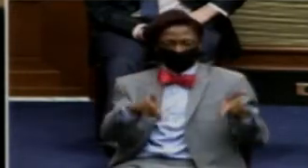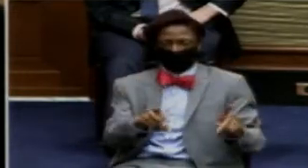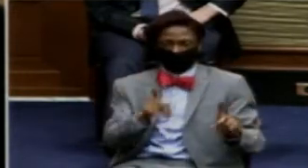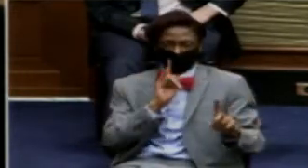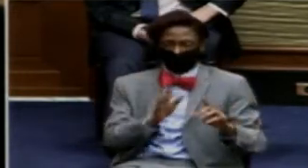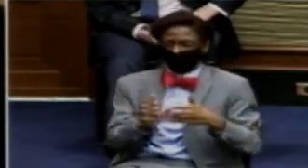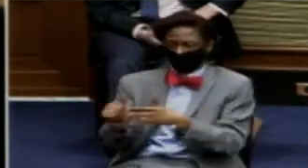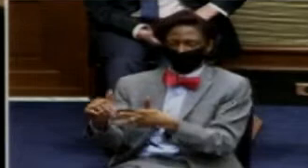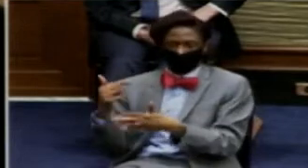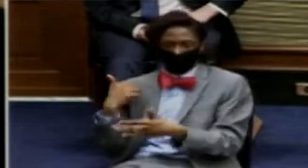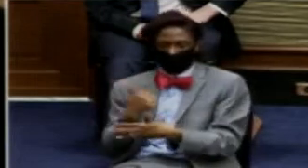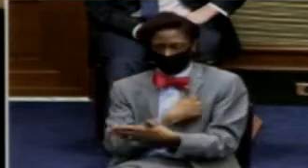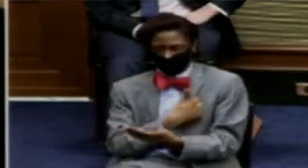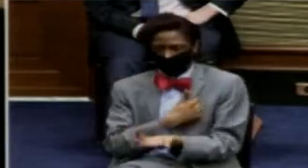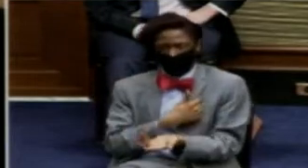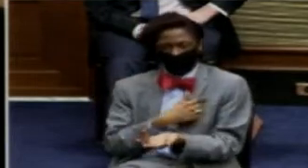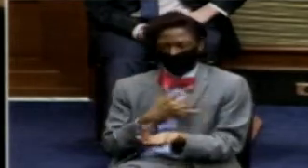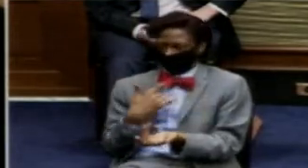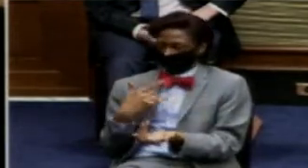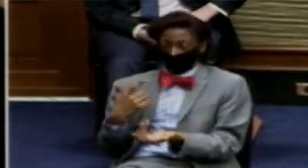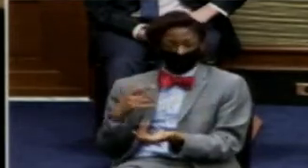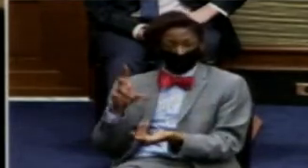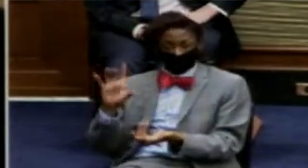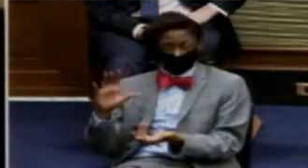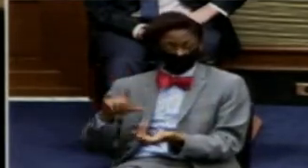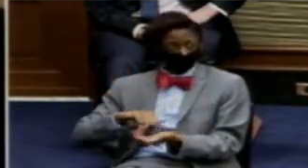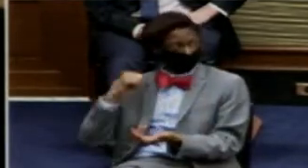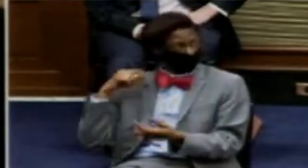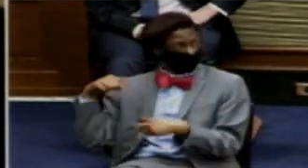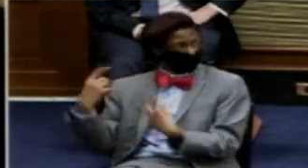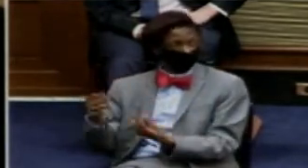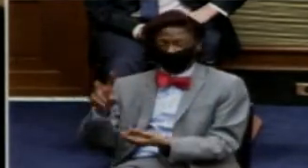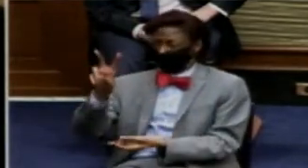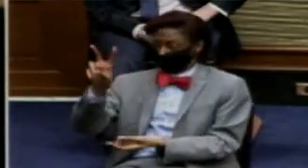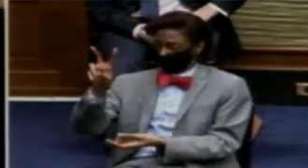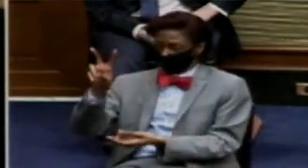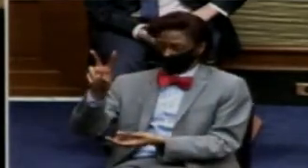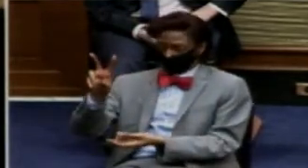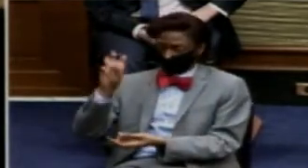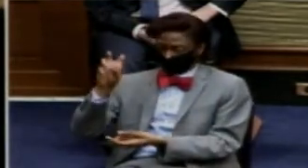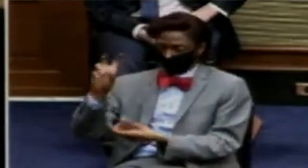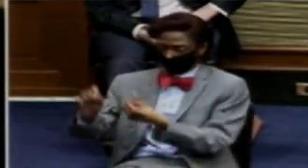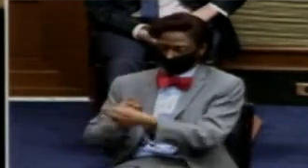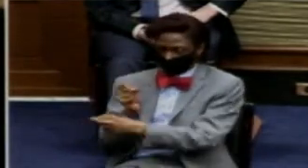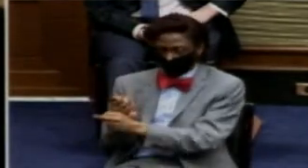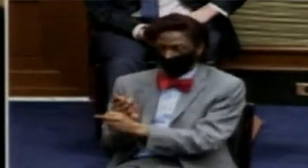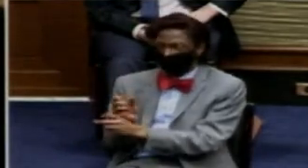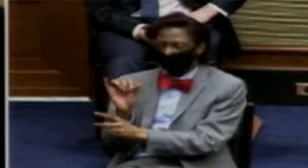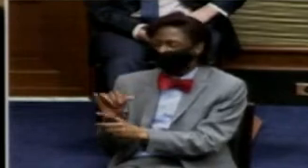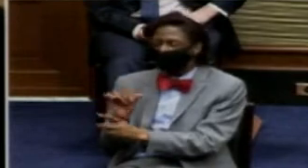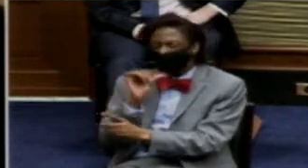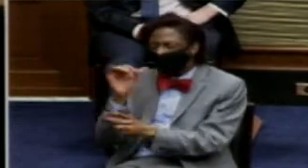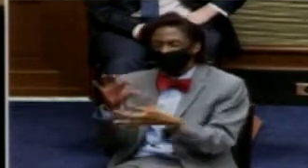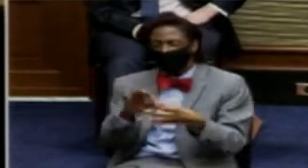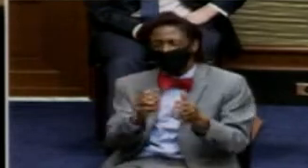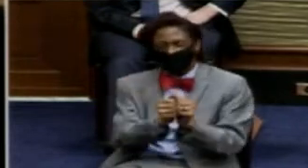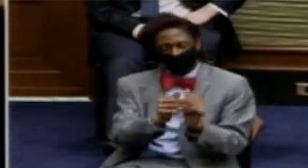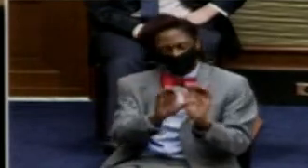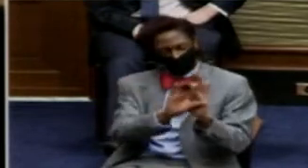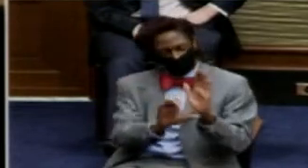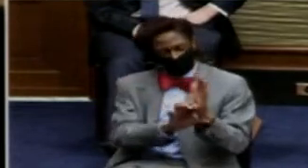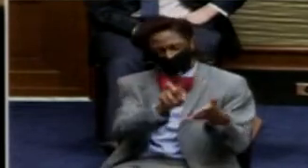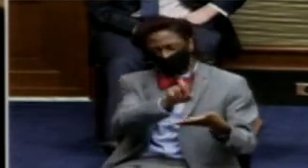for more than 2 centuries, often on grounds that had nothing to do with constitutional design